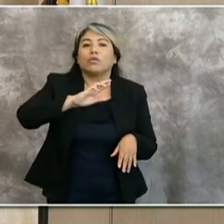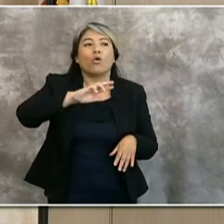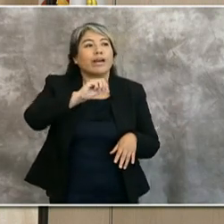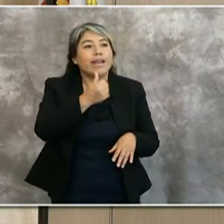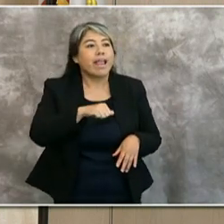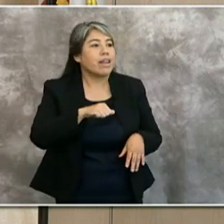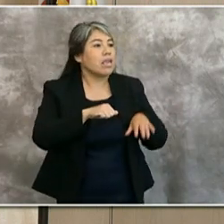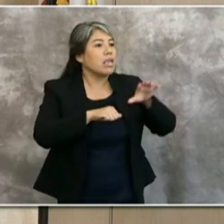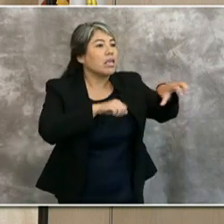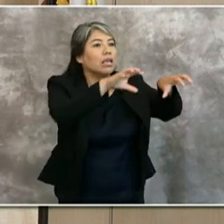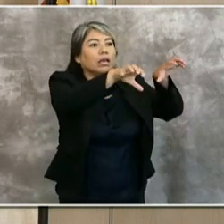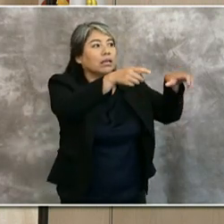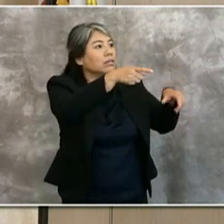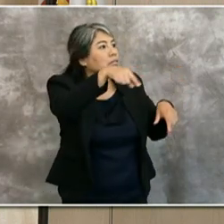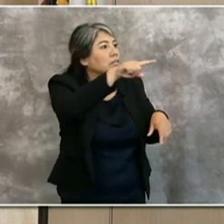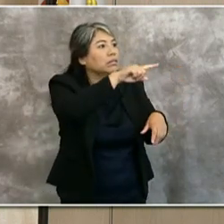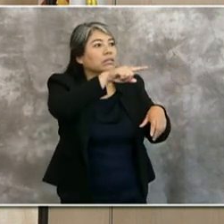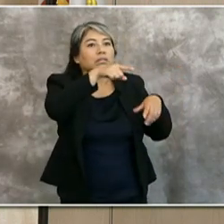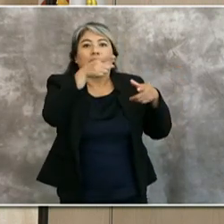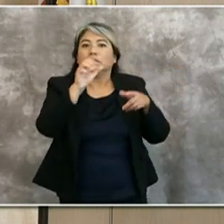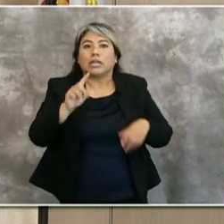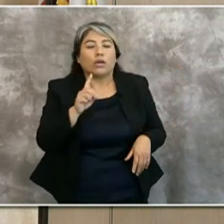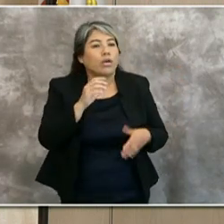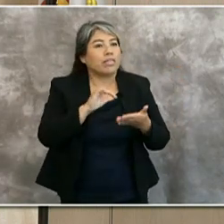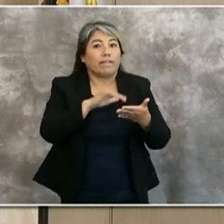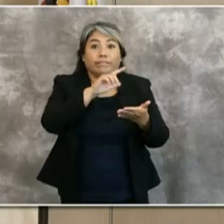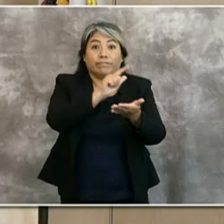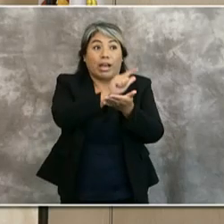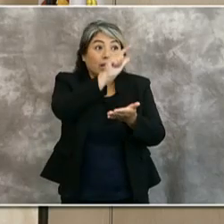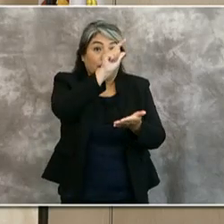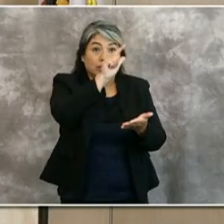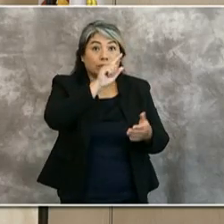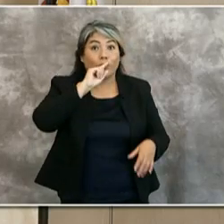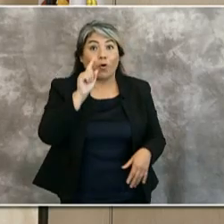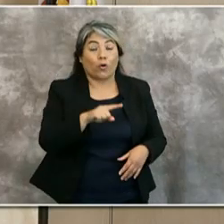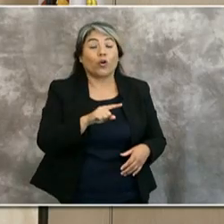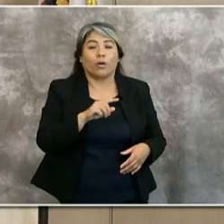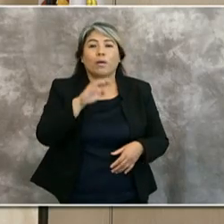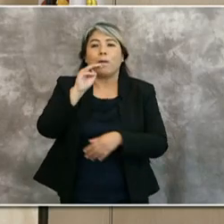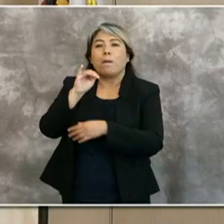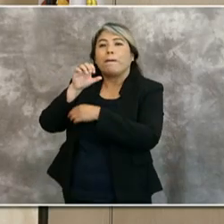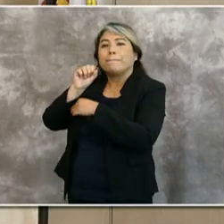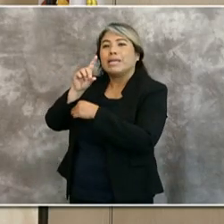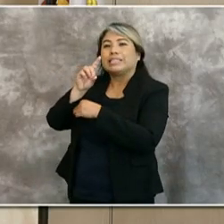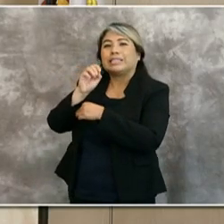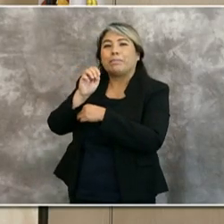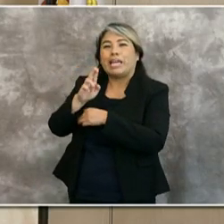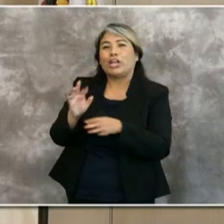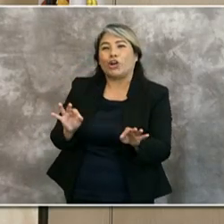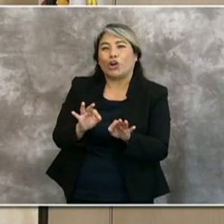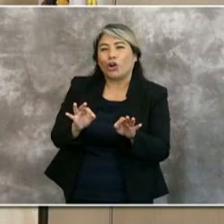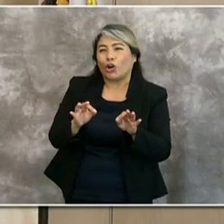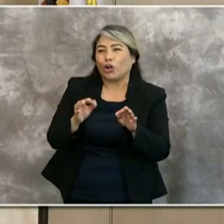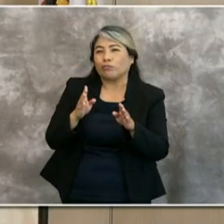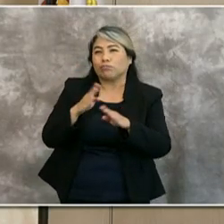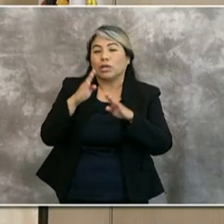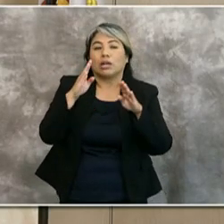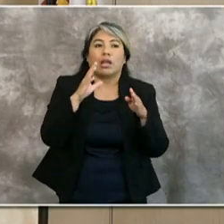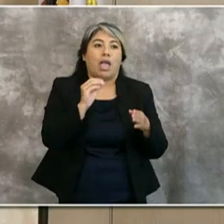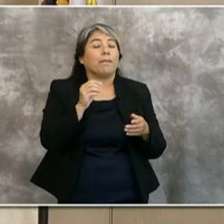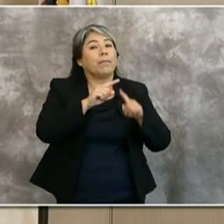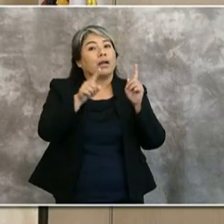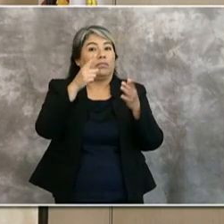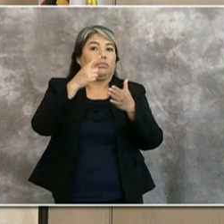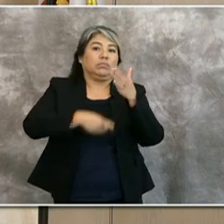any entity that violates the order, it is a misdemeanor, and it is subject to a $1,000